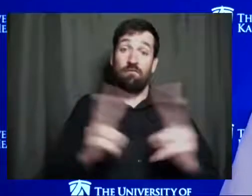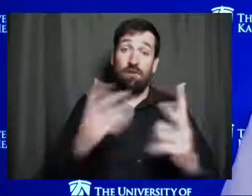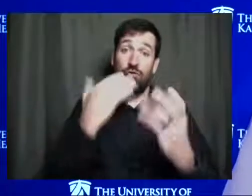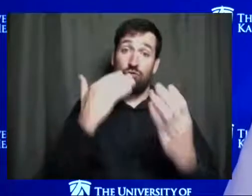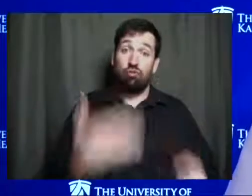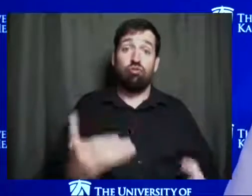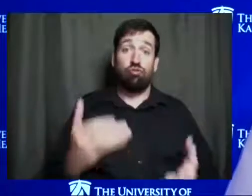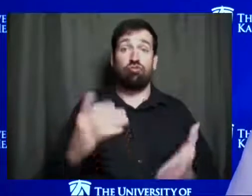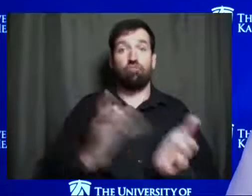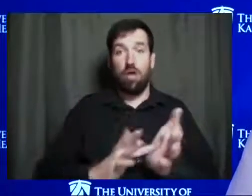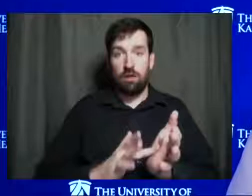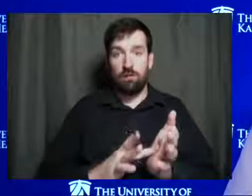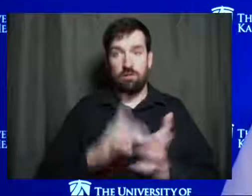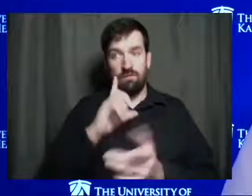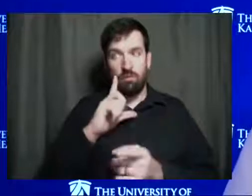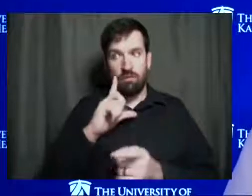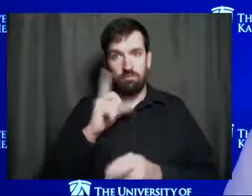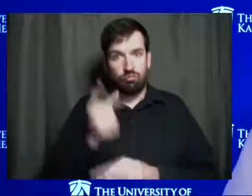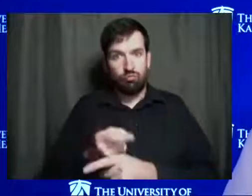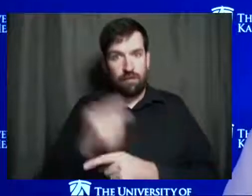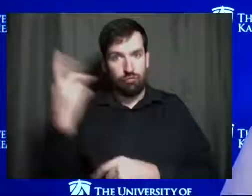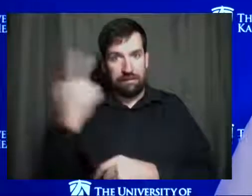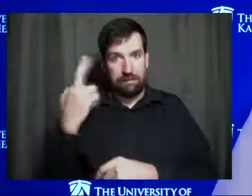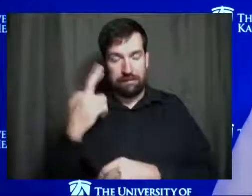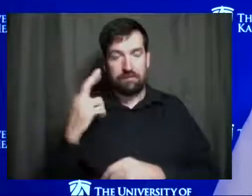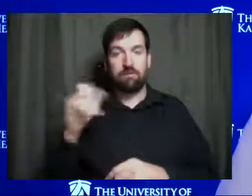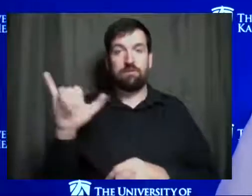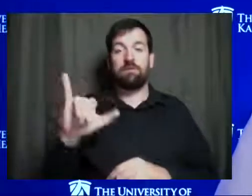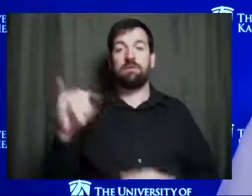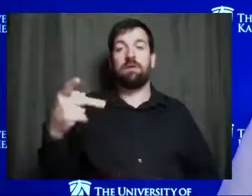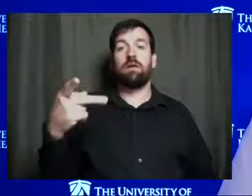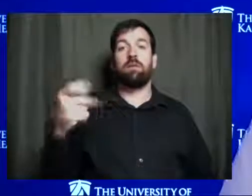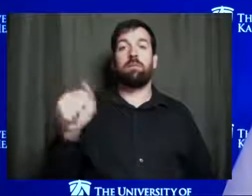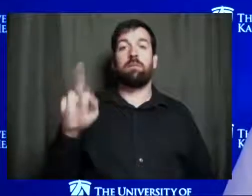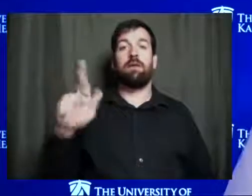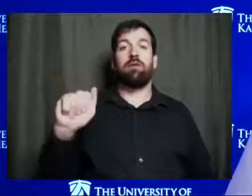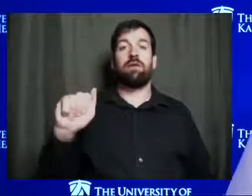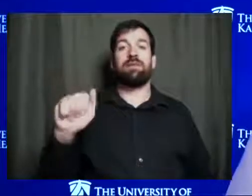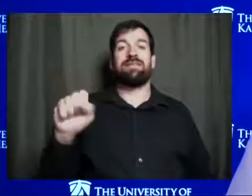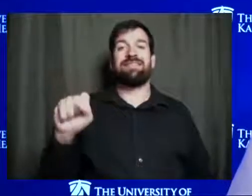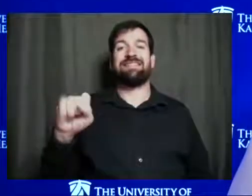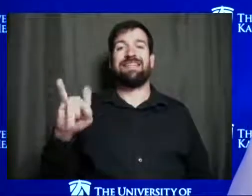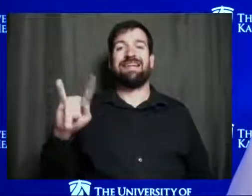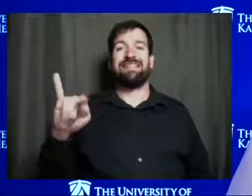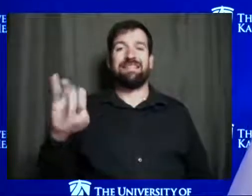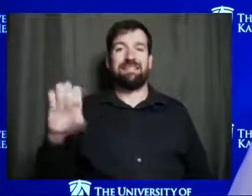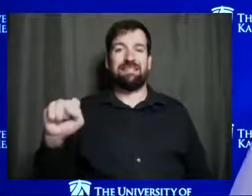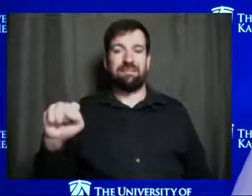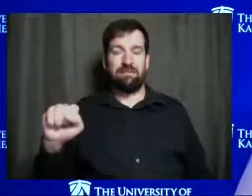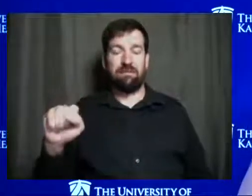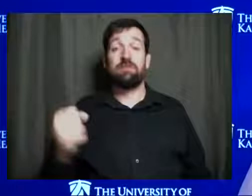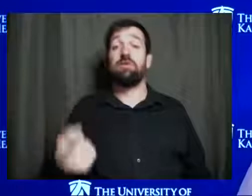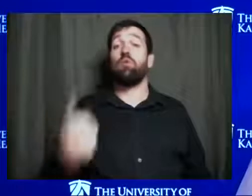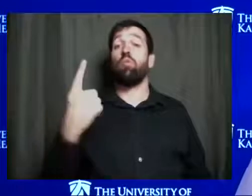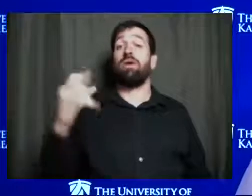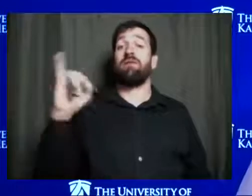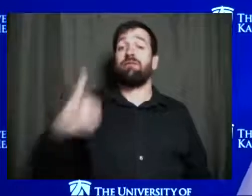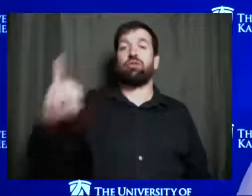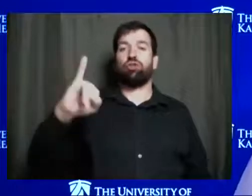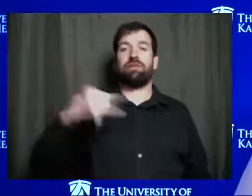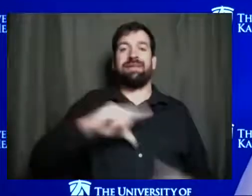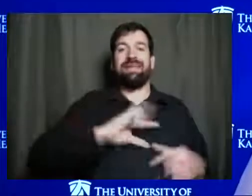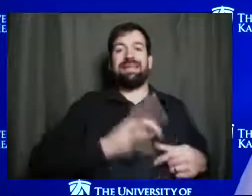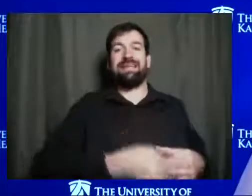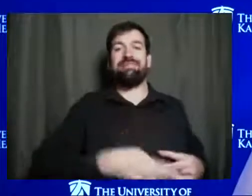the reason that it's supposed to be used, such as parasites. There's one infection, an intestinal infection